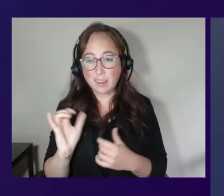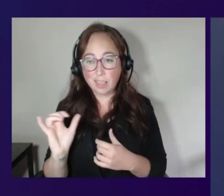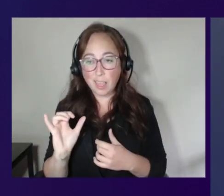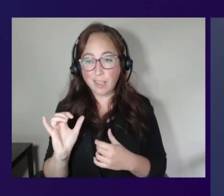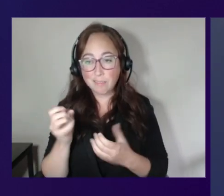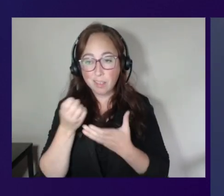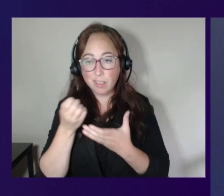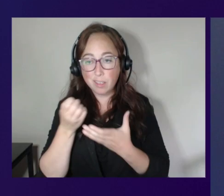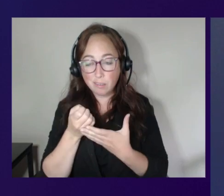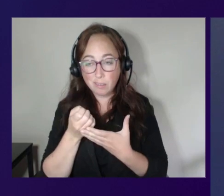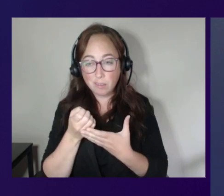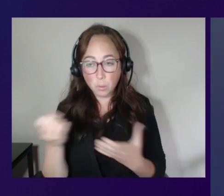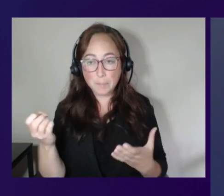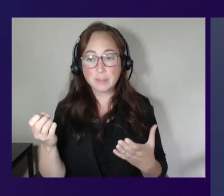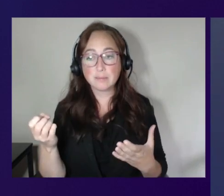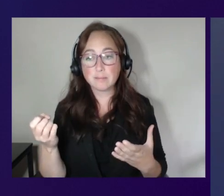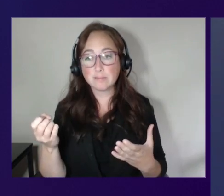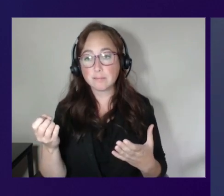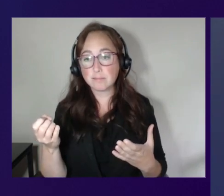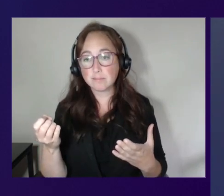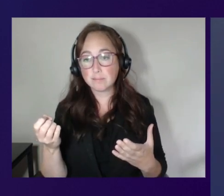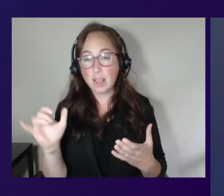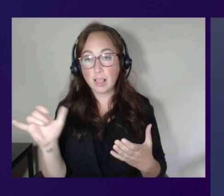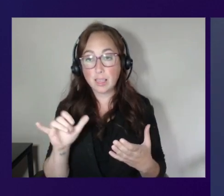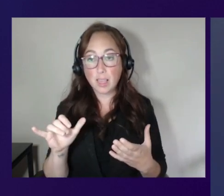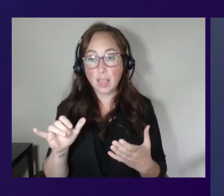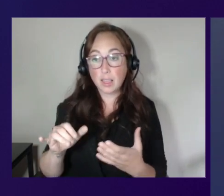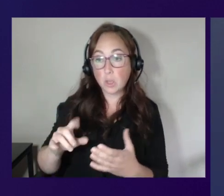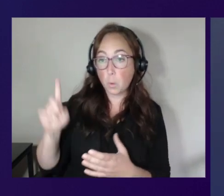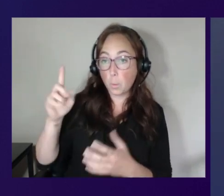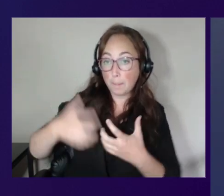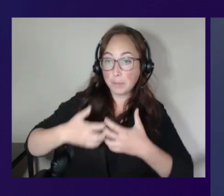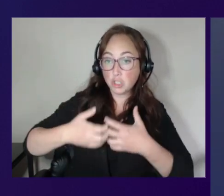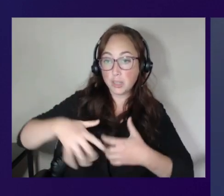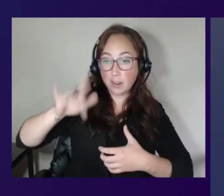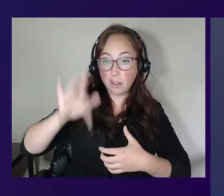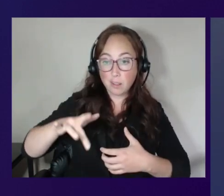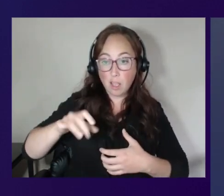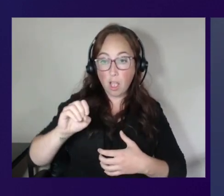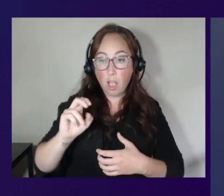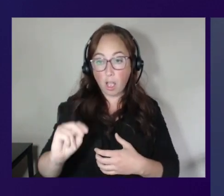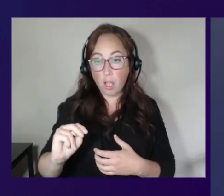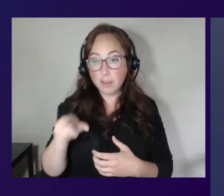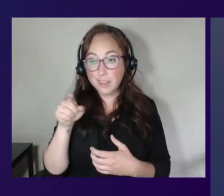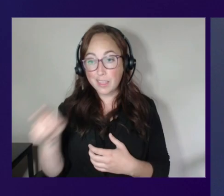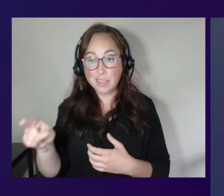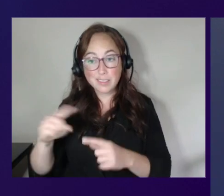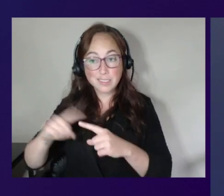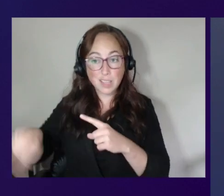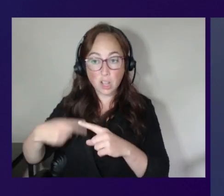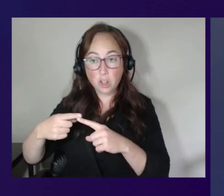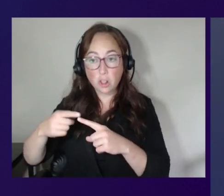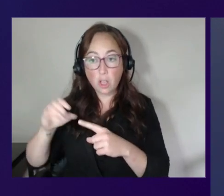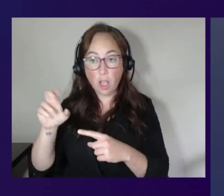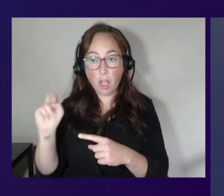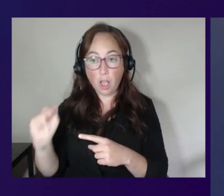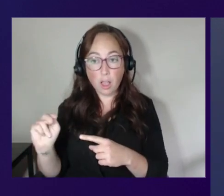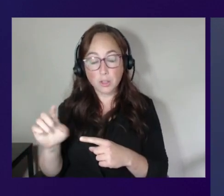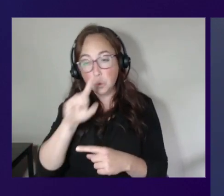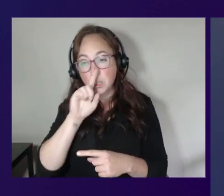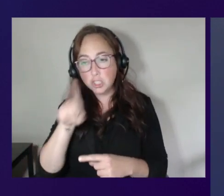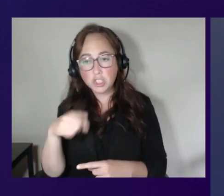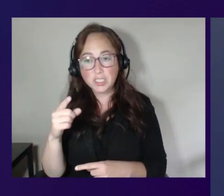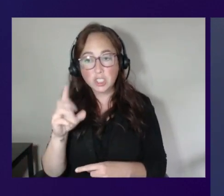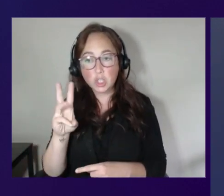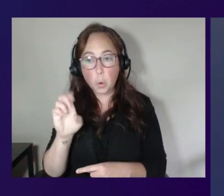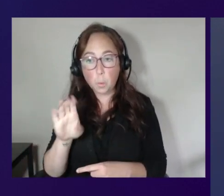equipment operations, like turning on a machine, turning on this cycle or whatnot. It's really just a web application. Yeah. You